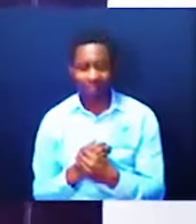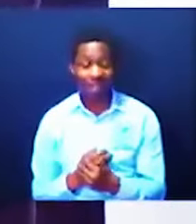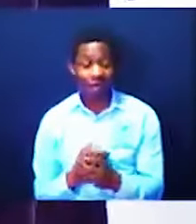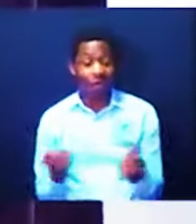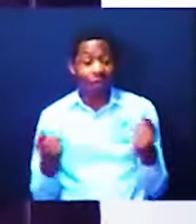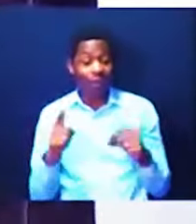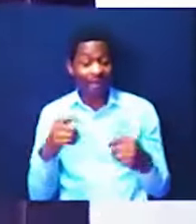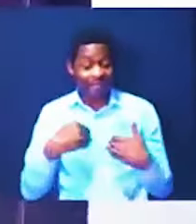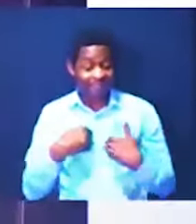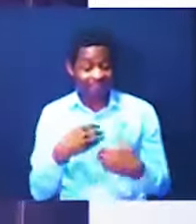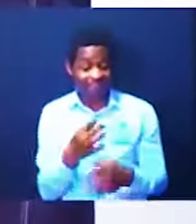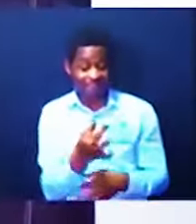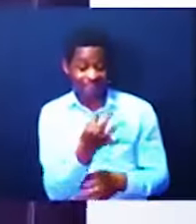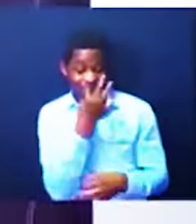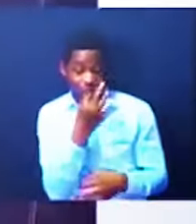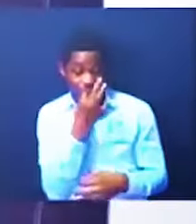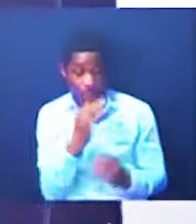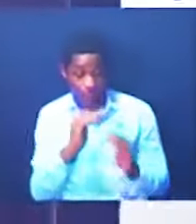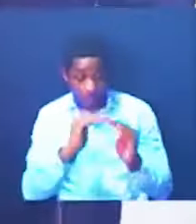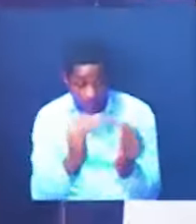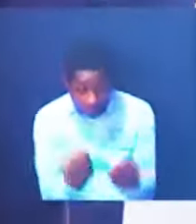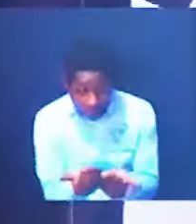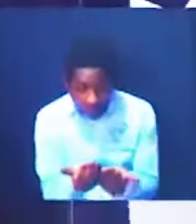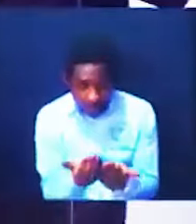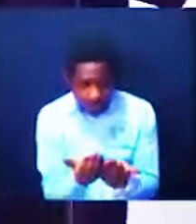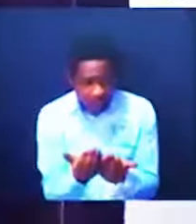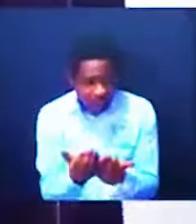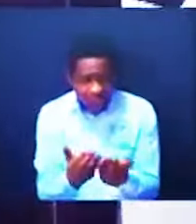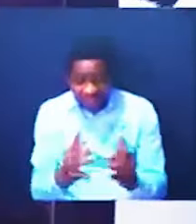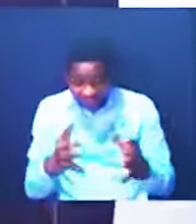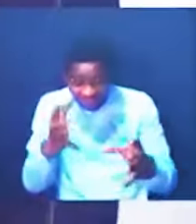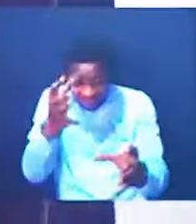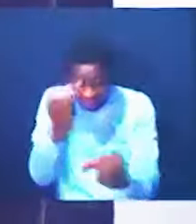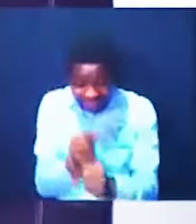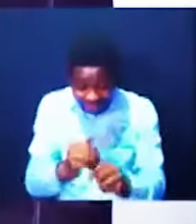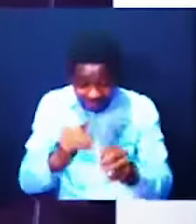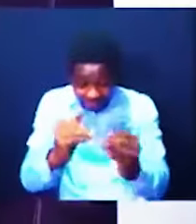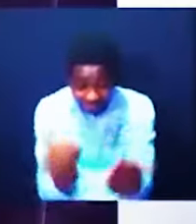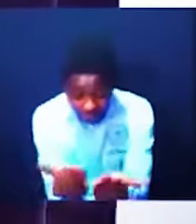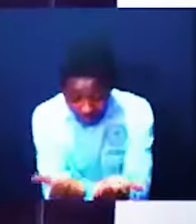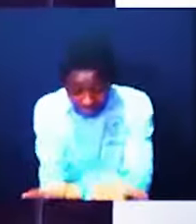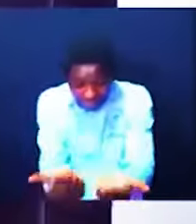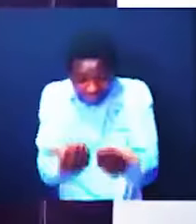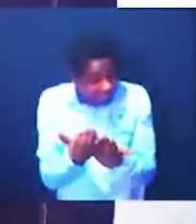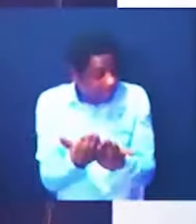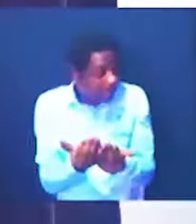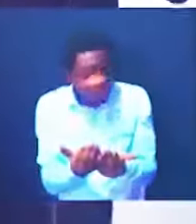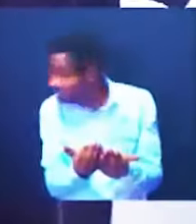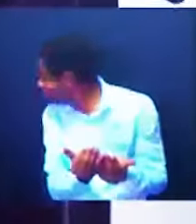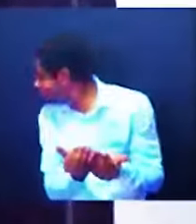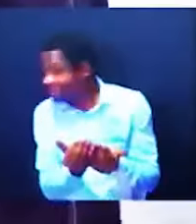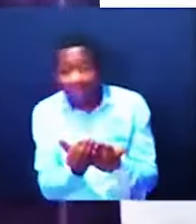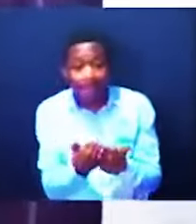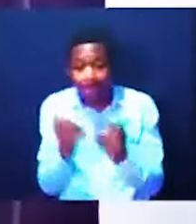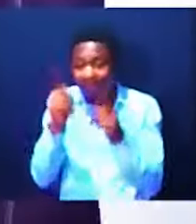around. I said, "Ya grown until you be a ukure be out the two hot pet, not just only you know, Utimifa at the choir, only 170. So,